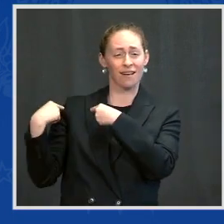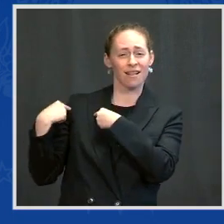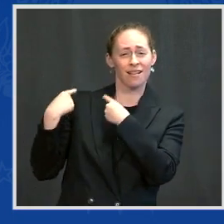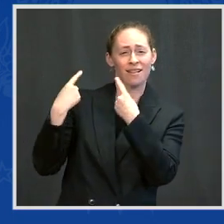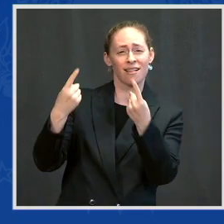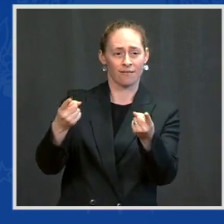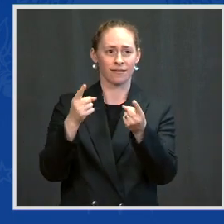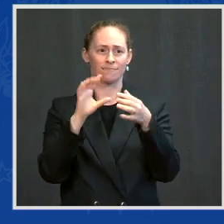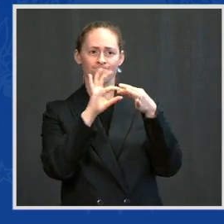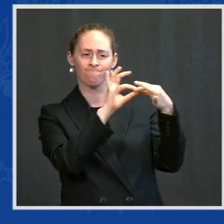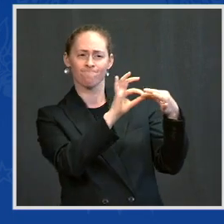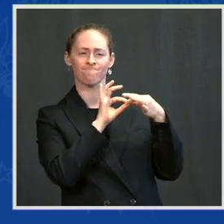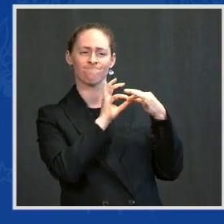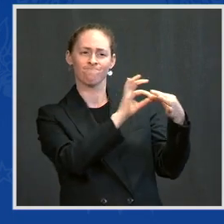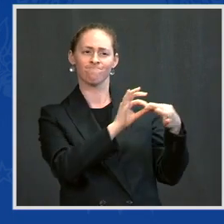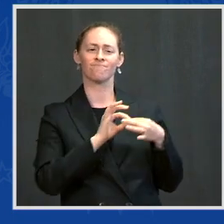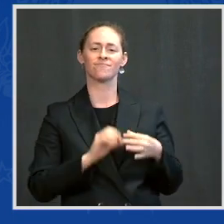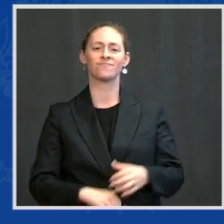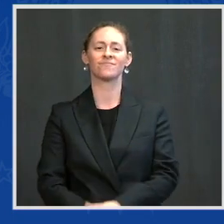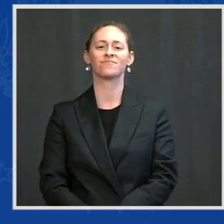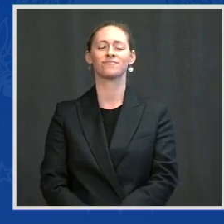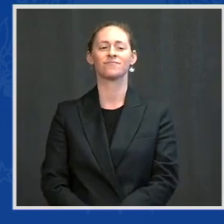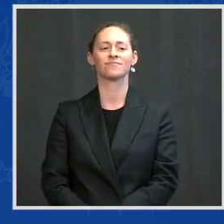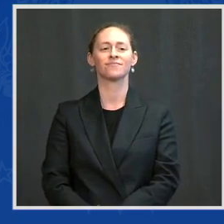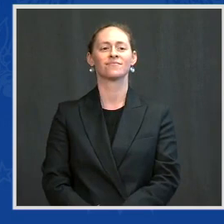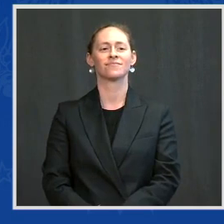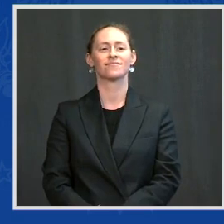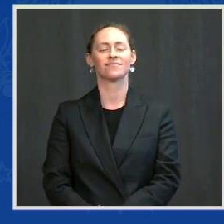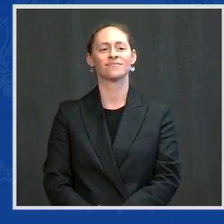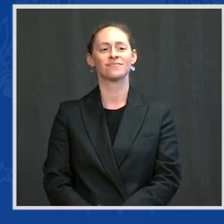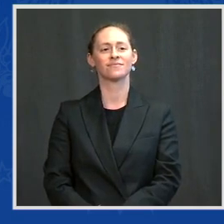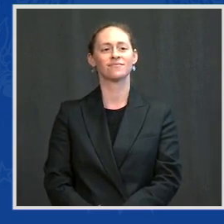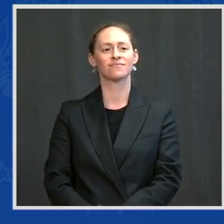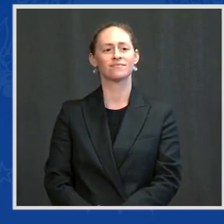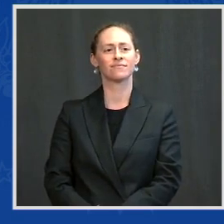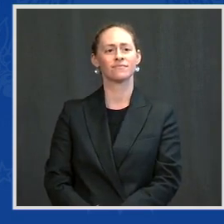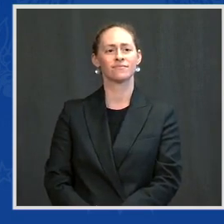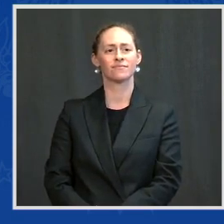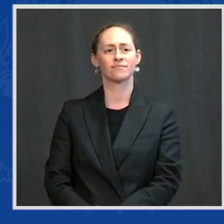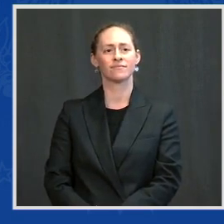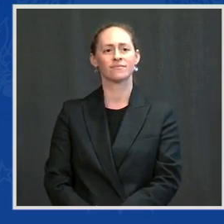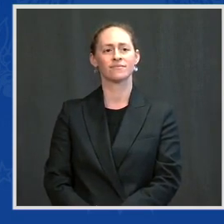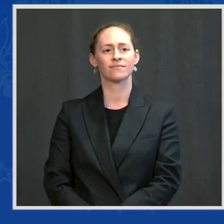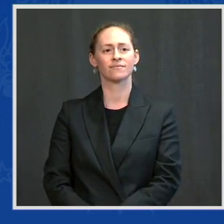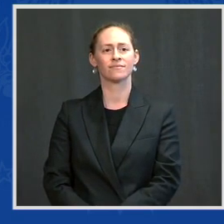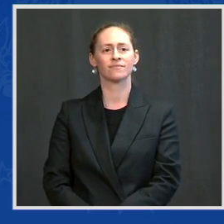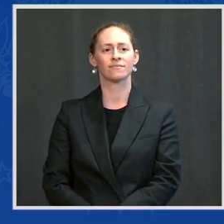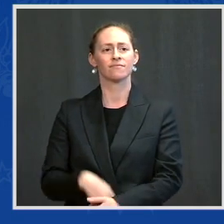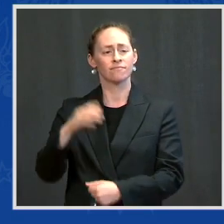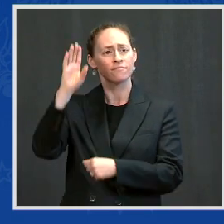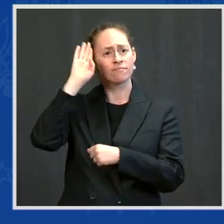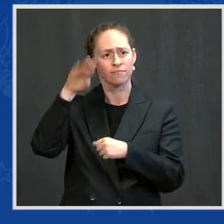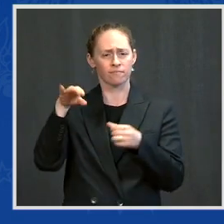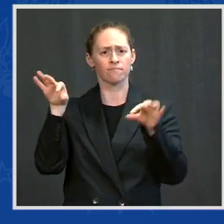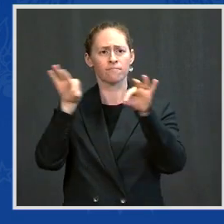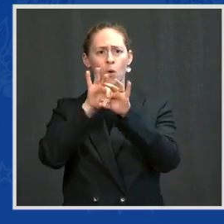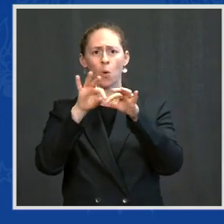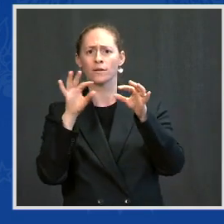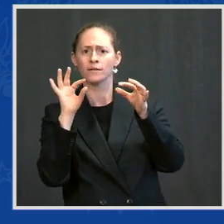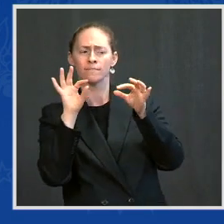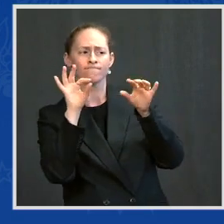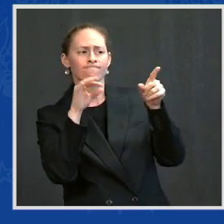States, the future of the Indo-Pacific region, and quite frankly, to the world. Today has been particularly